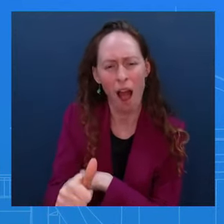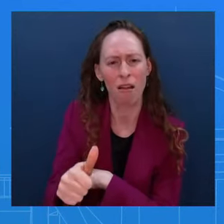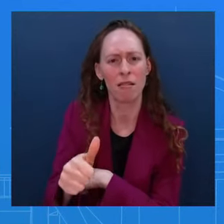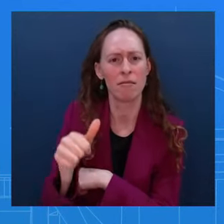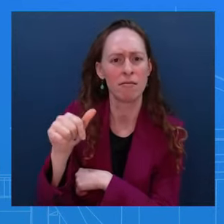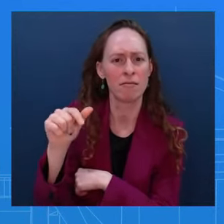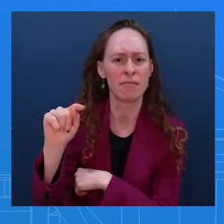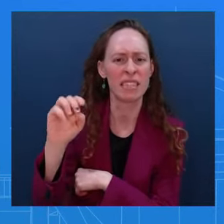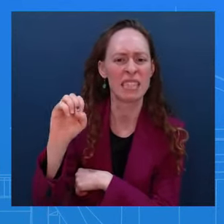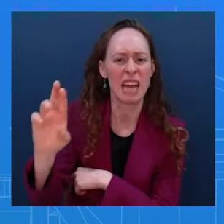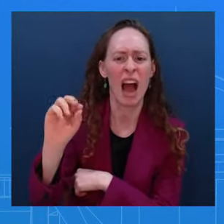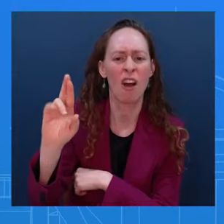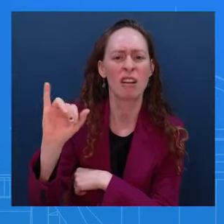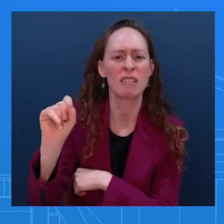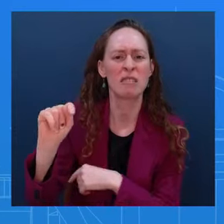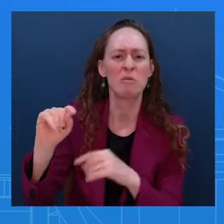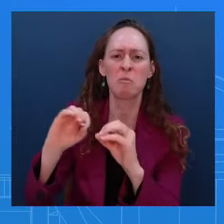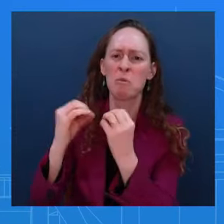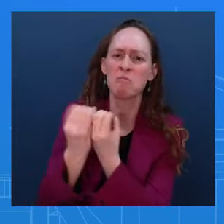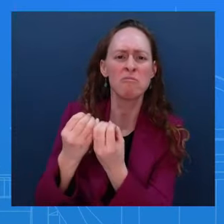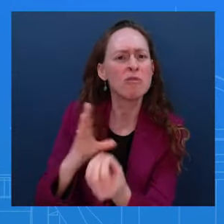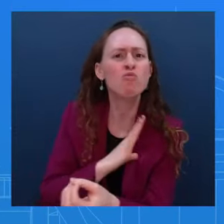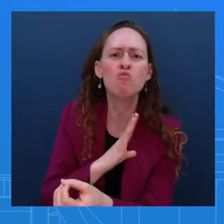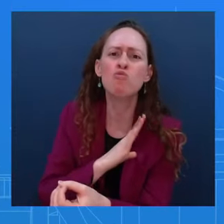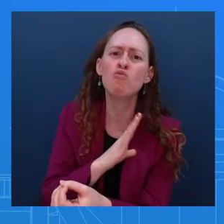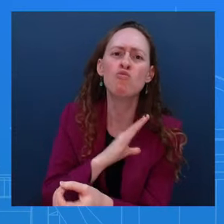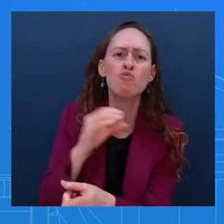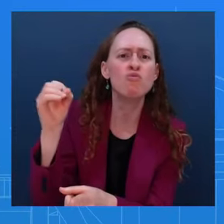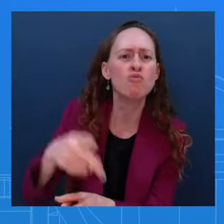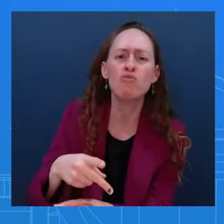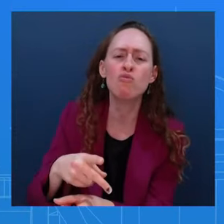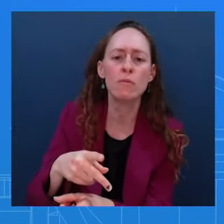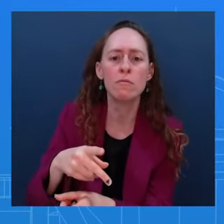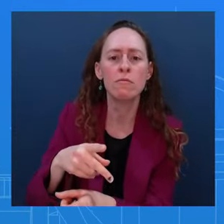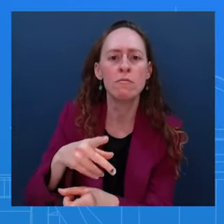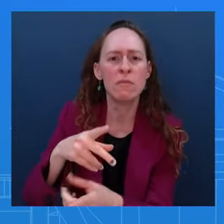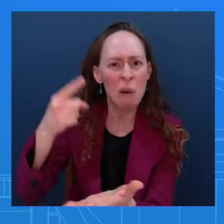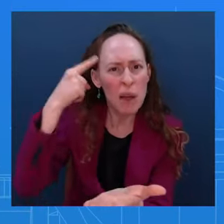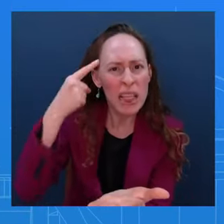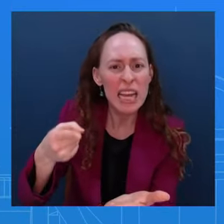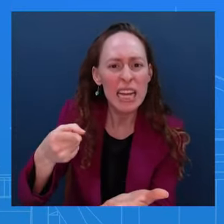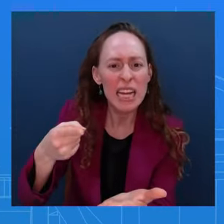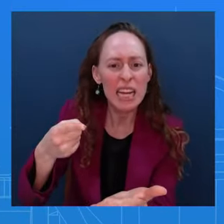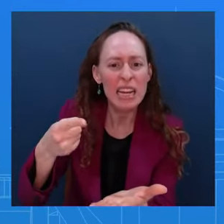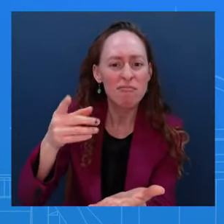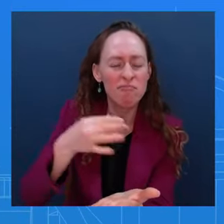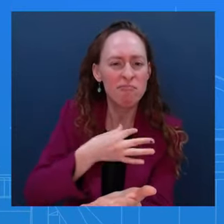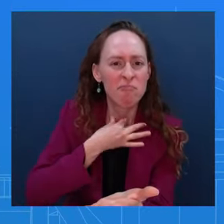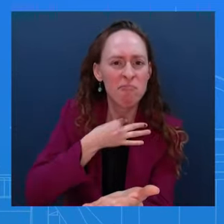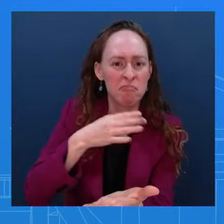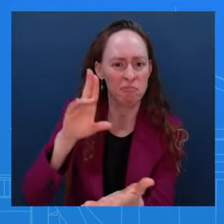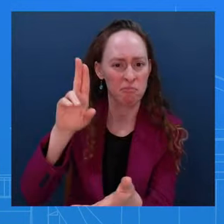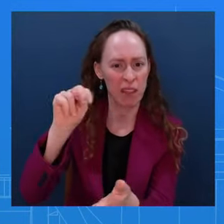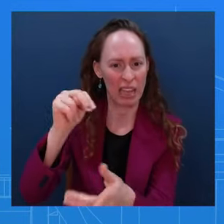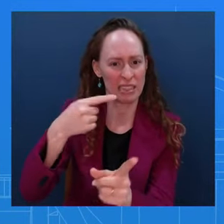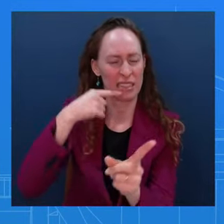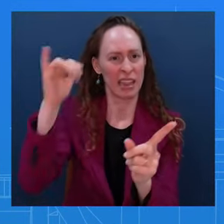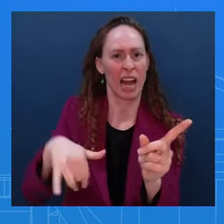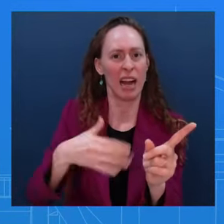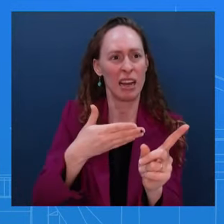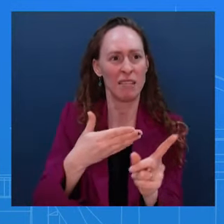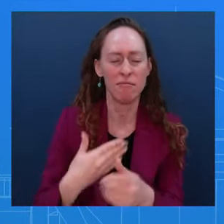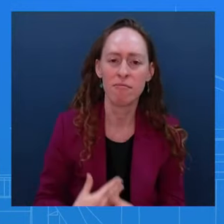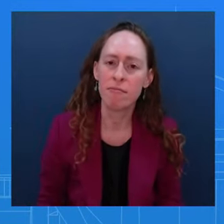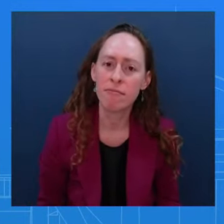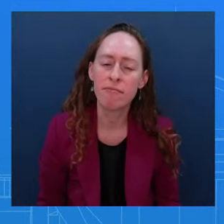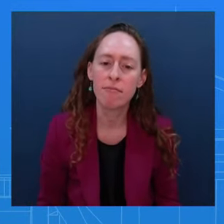the word from Washington and from the White House about those comments by Martin Griffiths? Hamas is a terrorist organization. We've said so. It